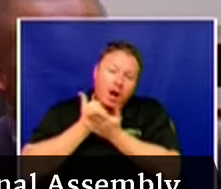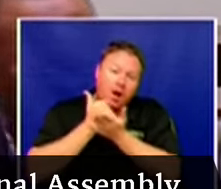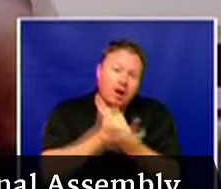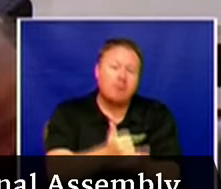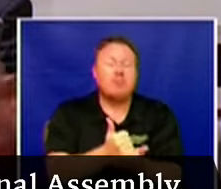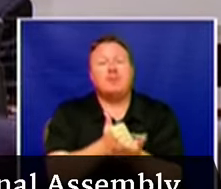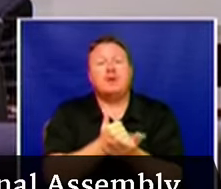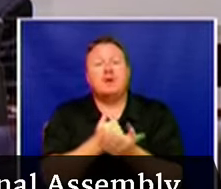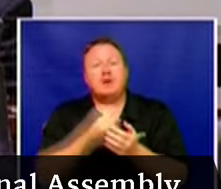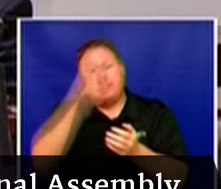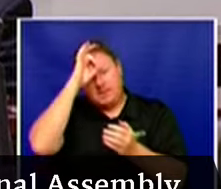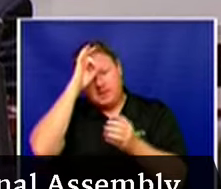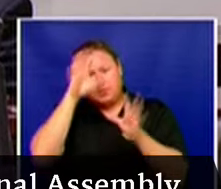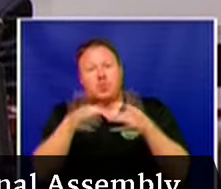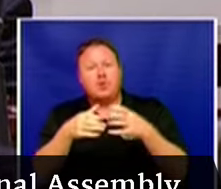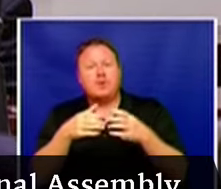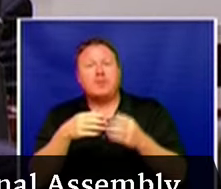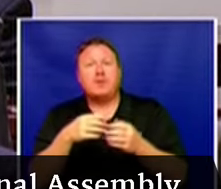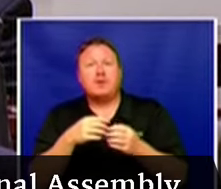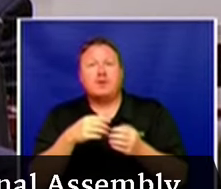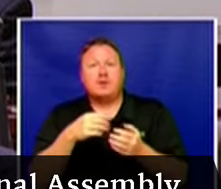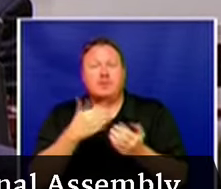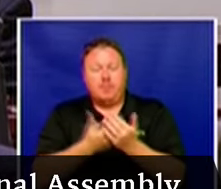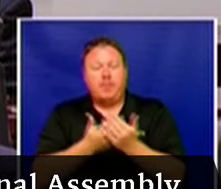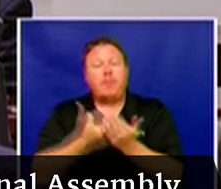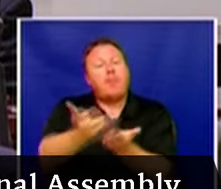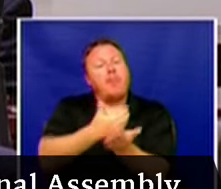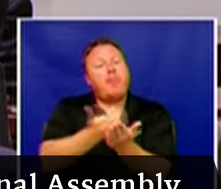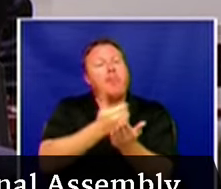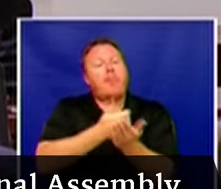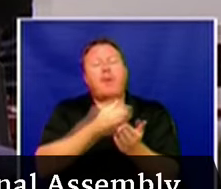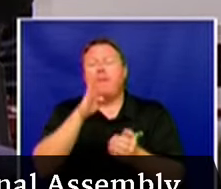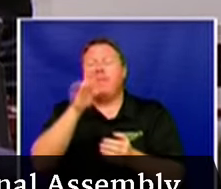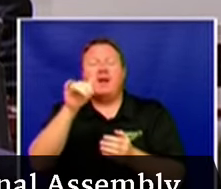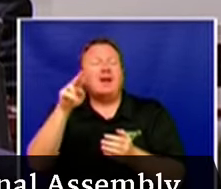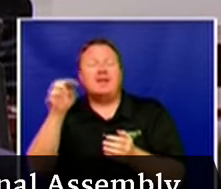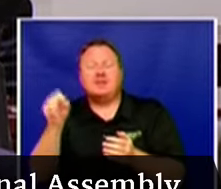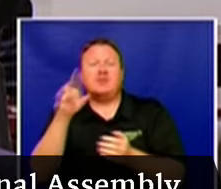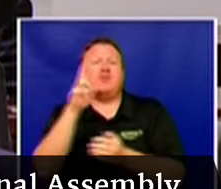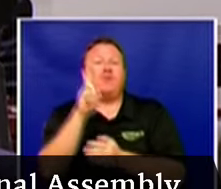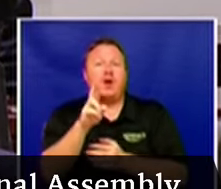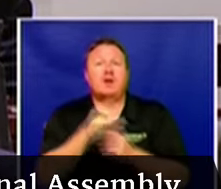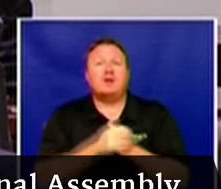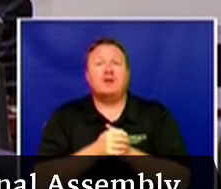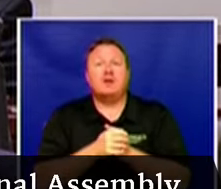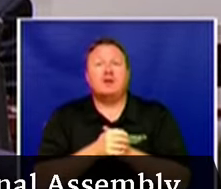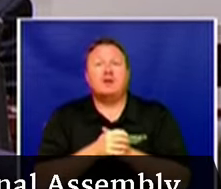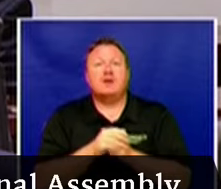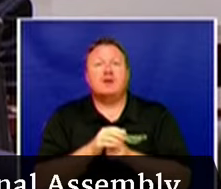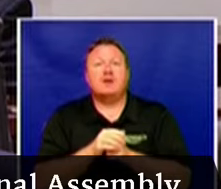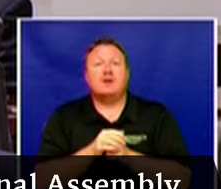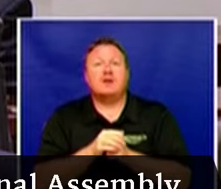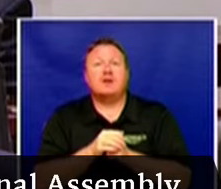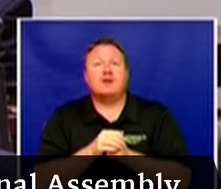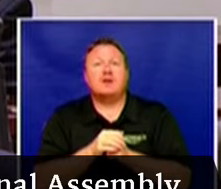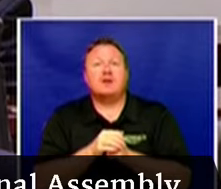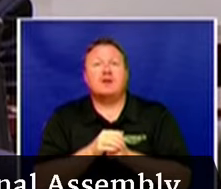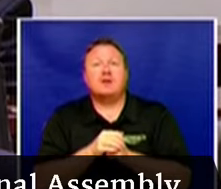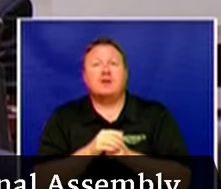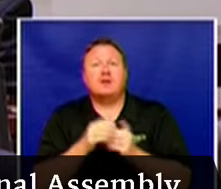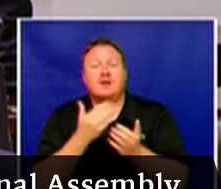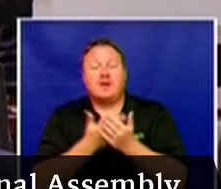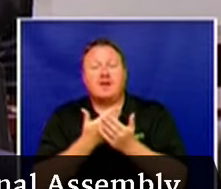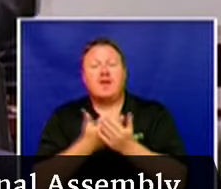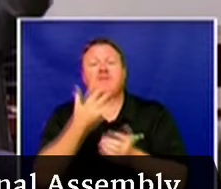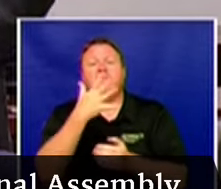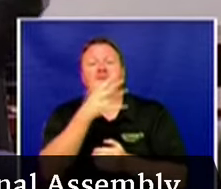enforcement agencies that can collect billions of rands and can leverage an extra 500 million and they